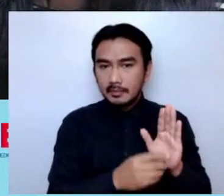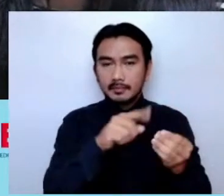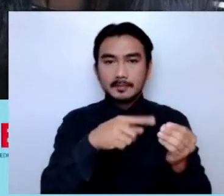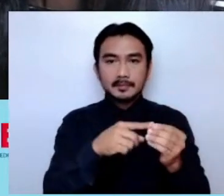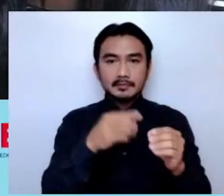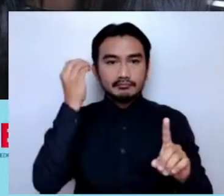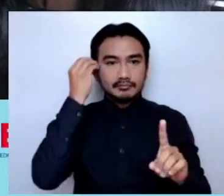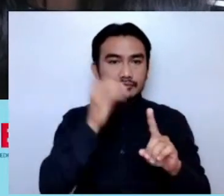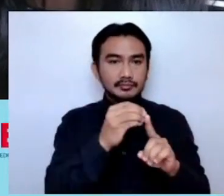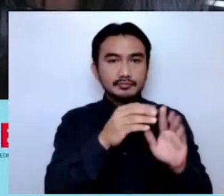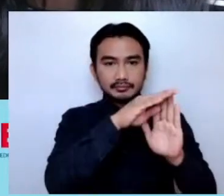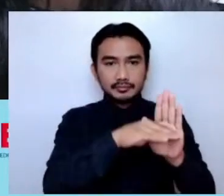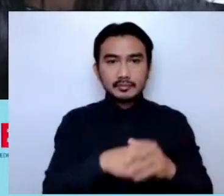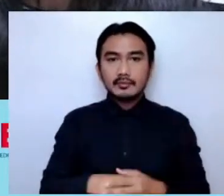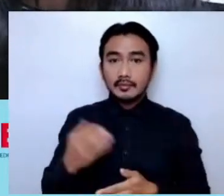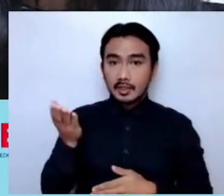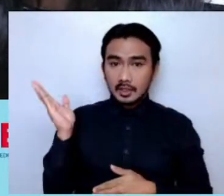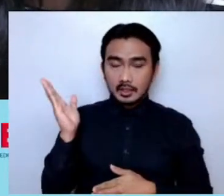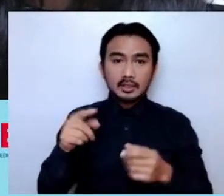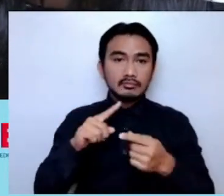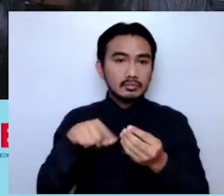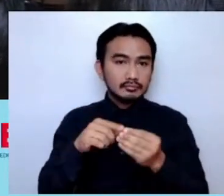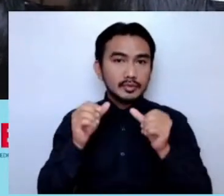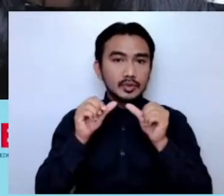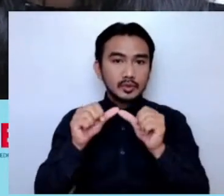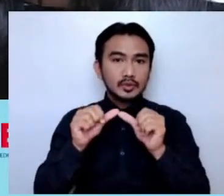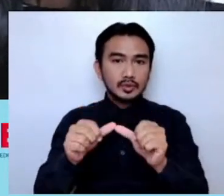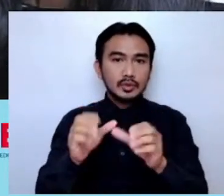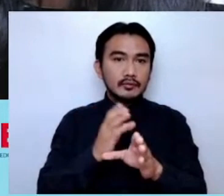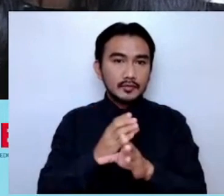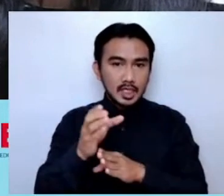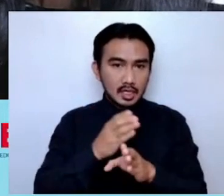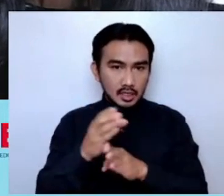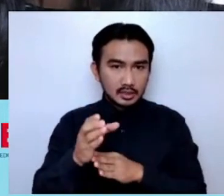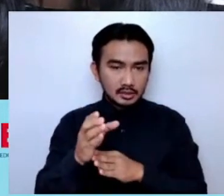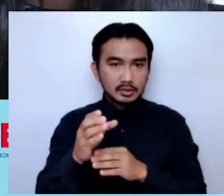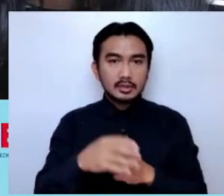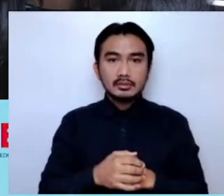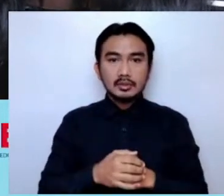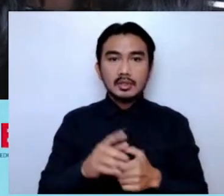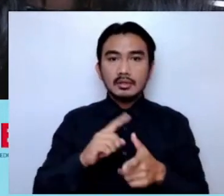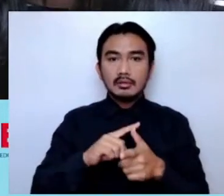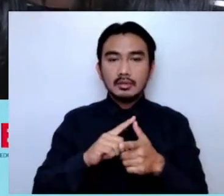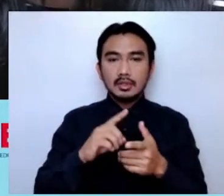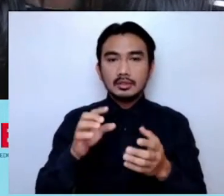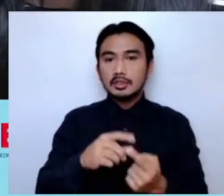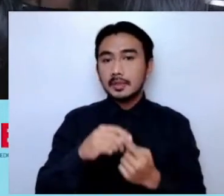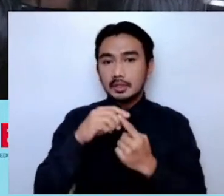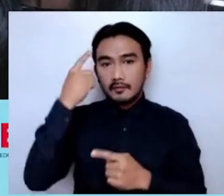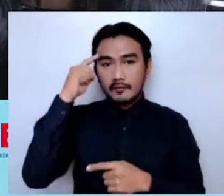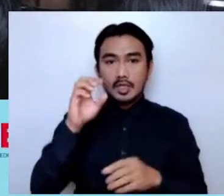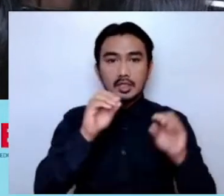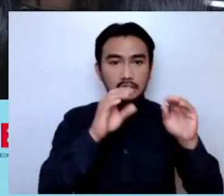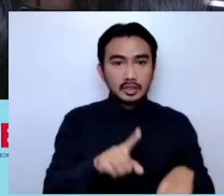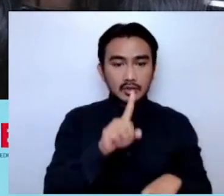the performance continuum for each career stage. Specifically for our teachers 1 to 3, your